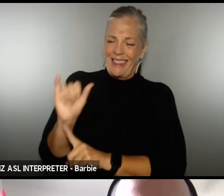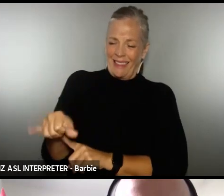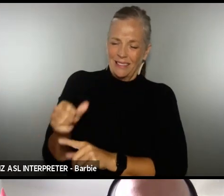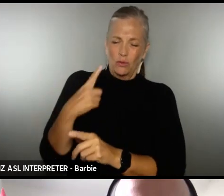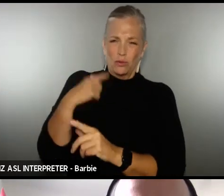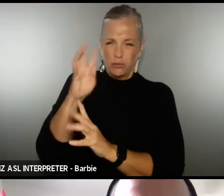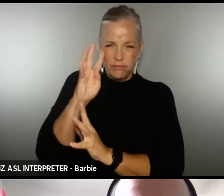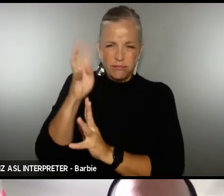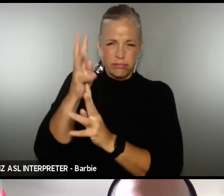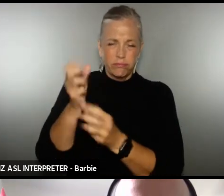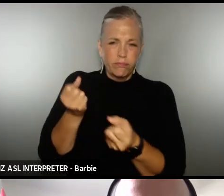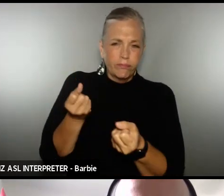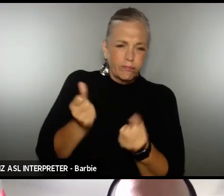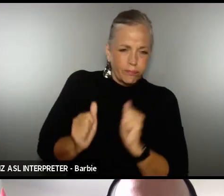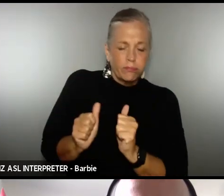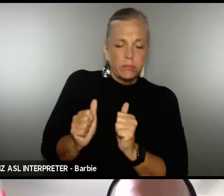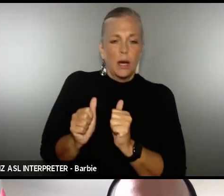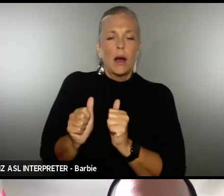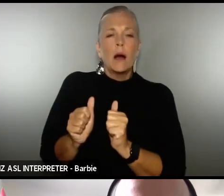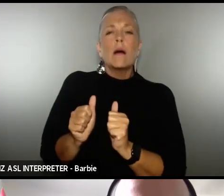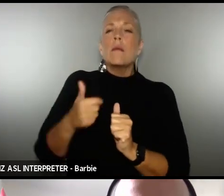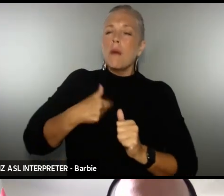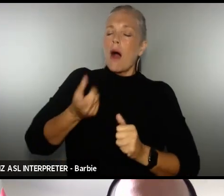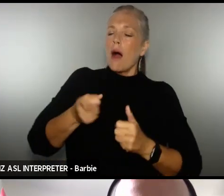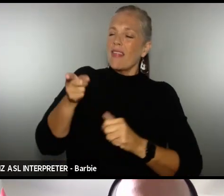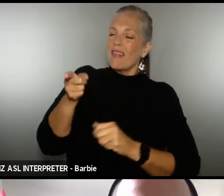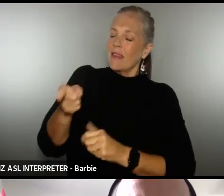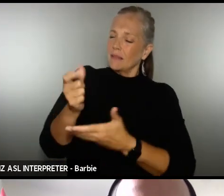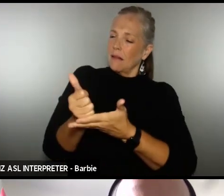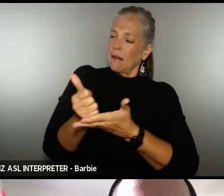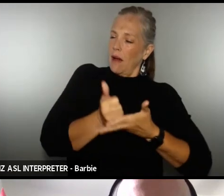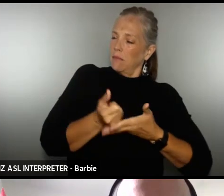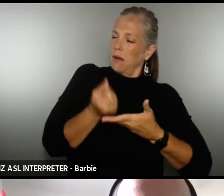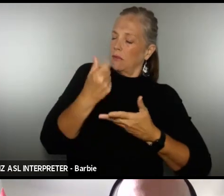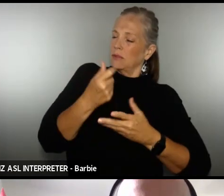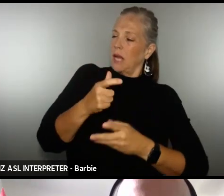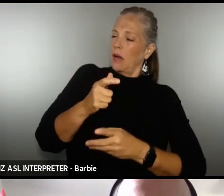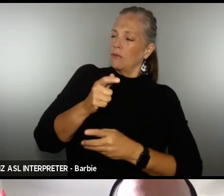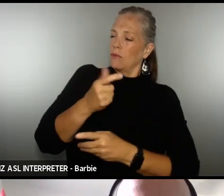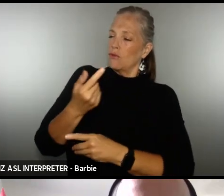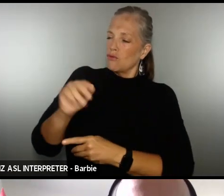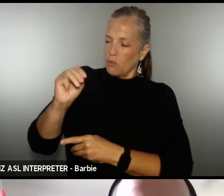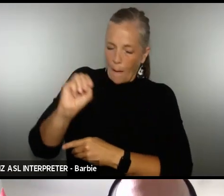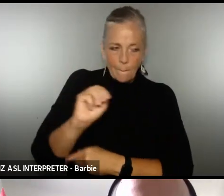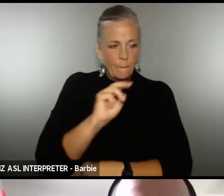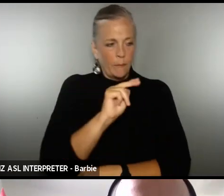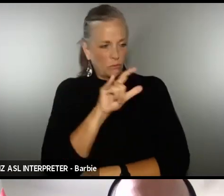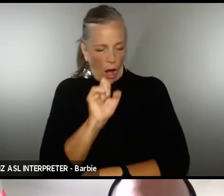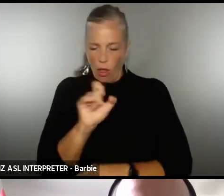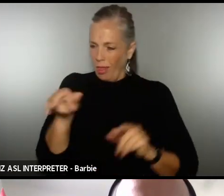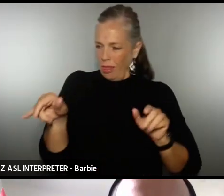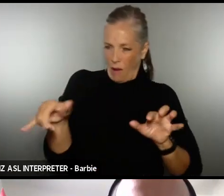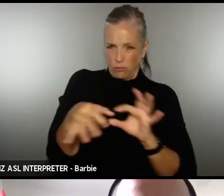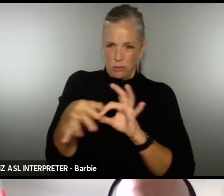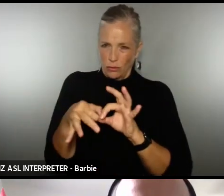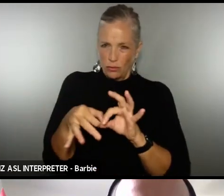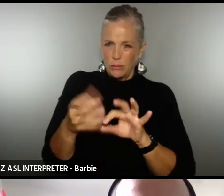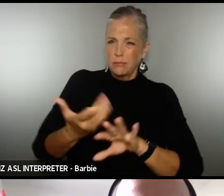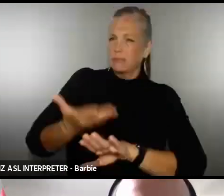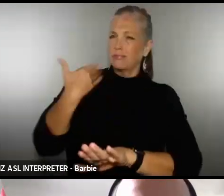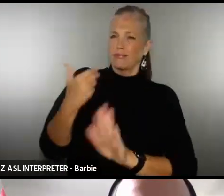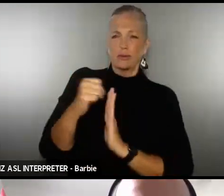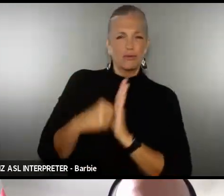of Graham and Niall's relationship that I felt like needed to be talked about, whether it's in the early script, it's not really touched upon. And I